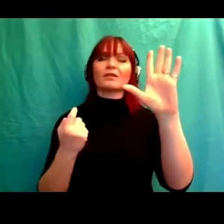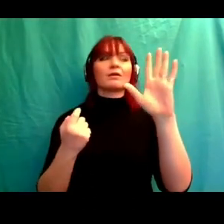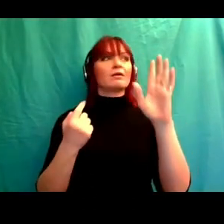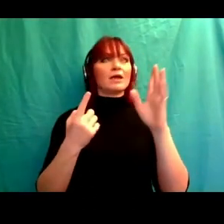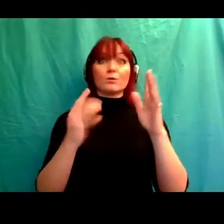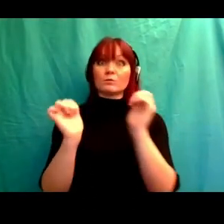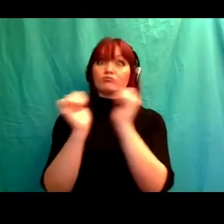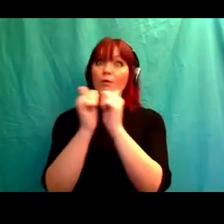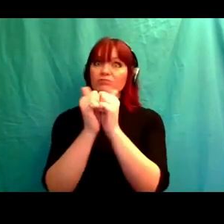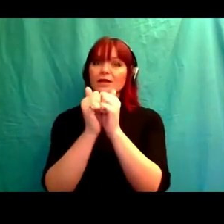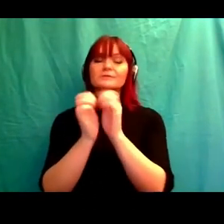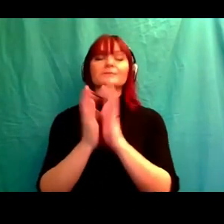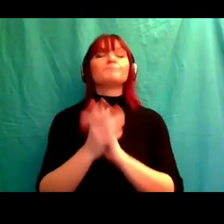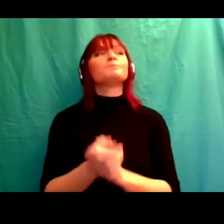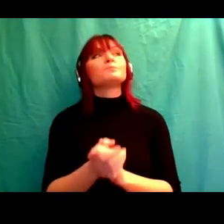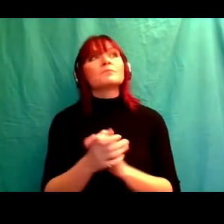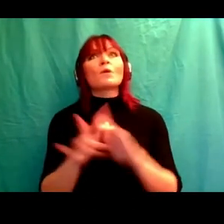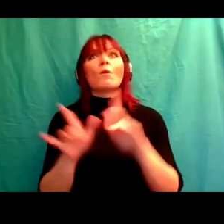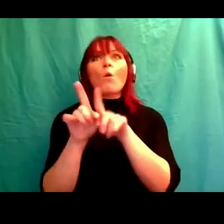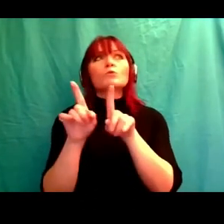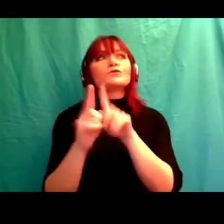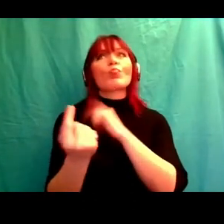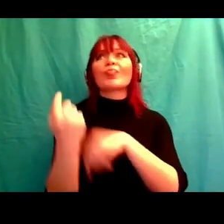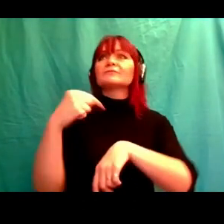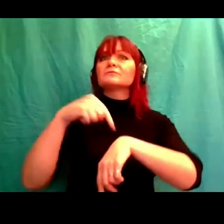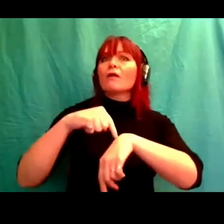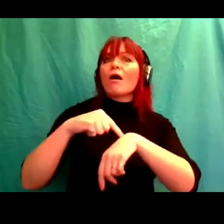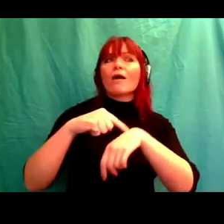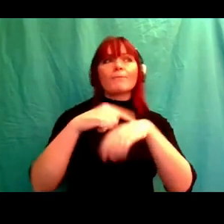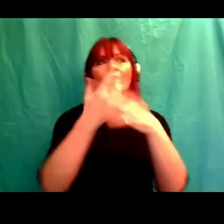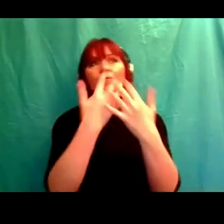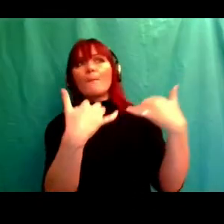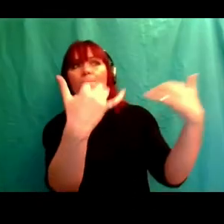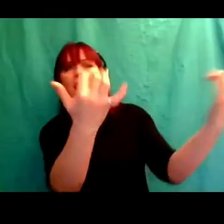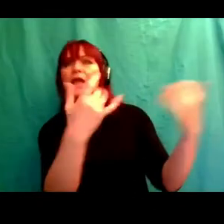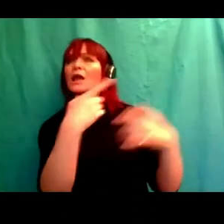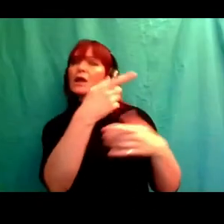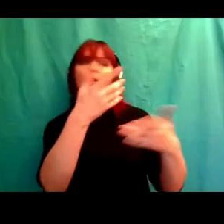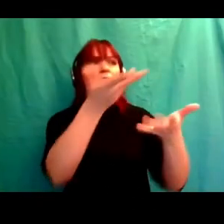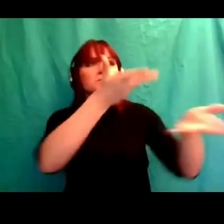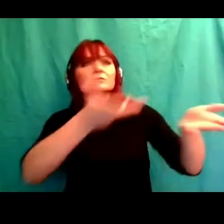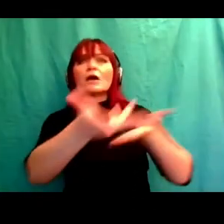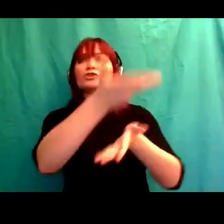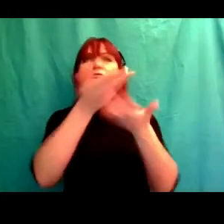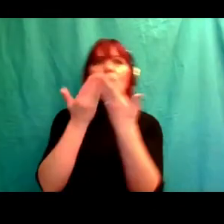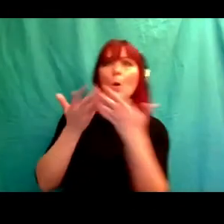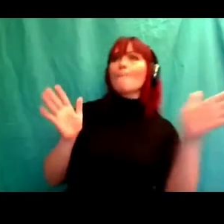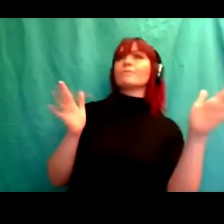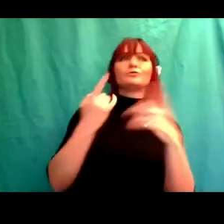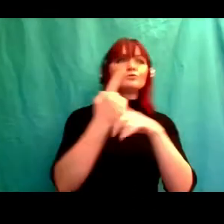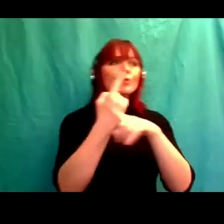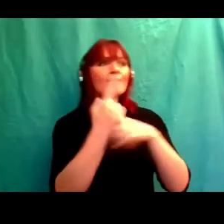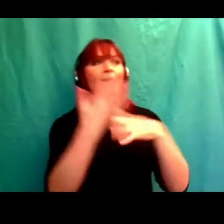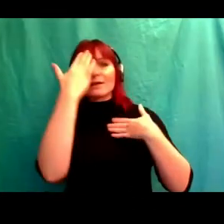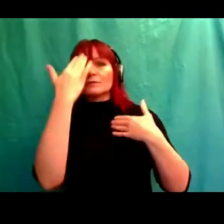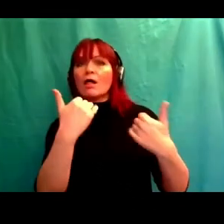appropriate. We were also seeing in the wider public much greater debate and discussion and openness about mental health and the